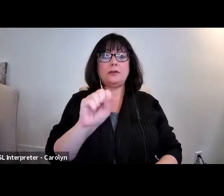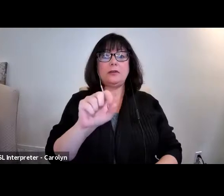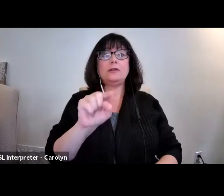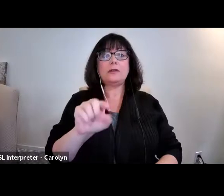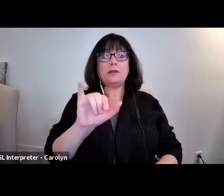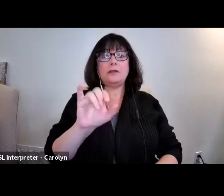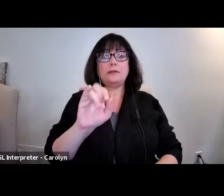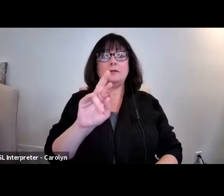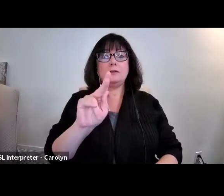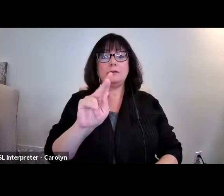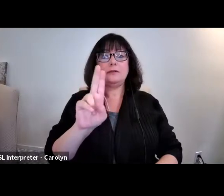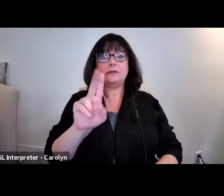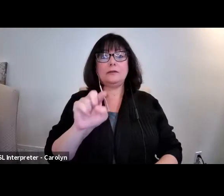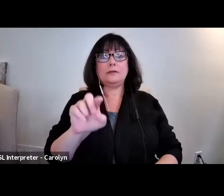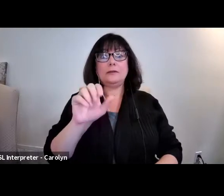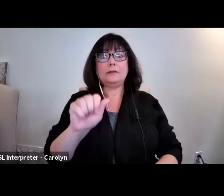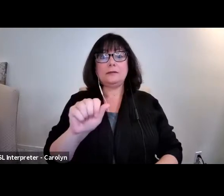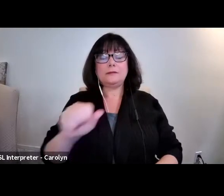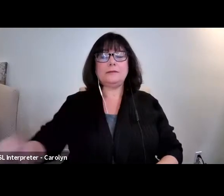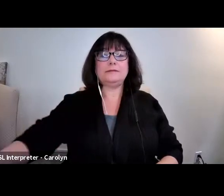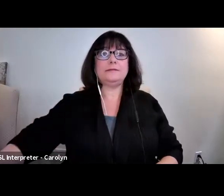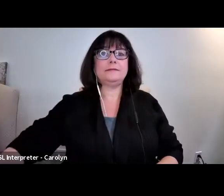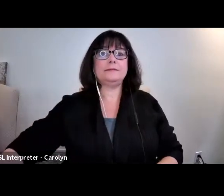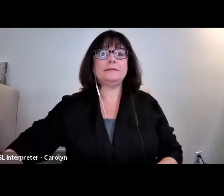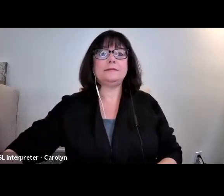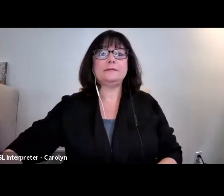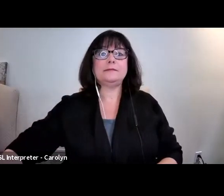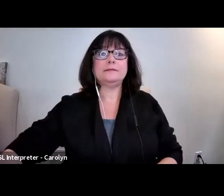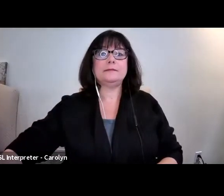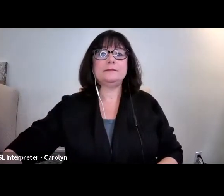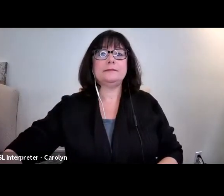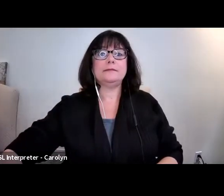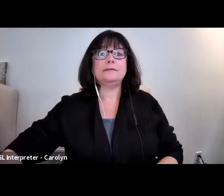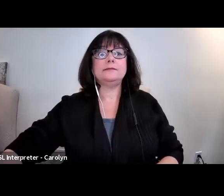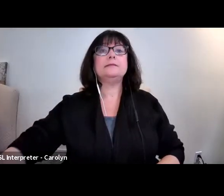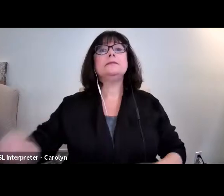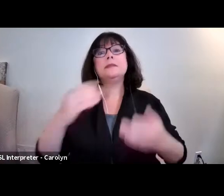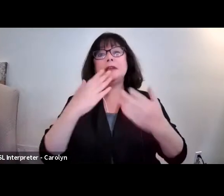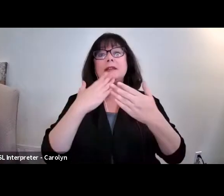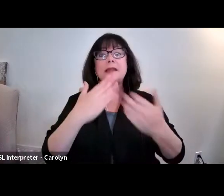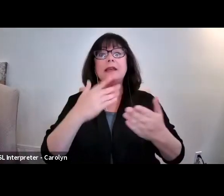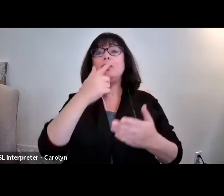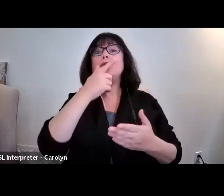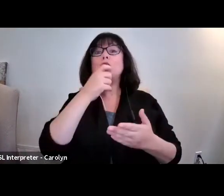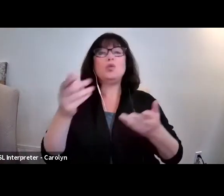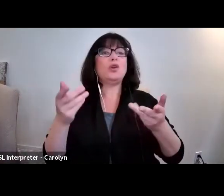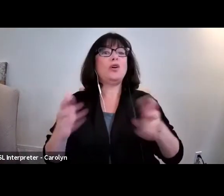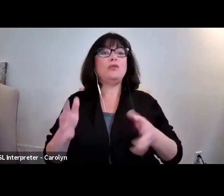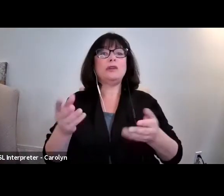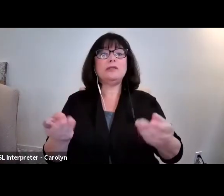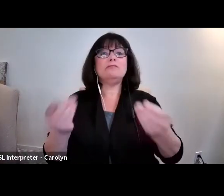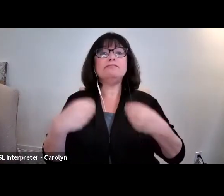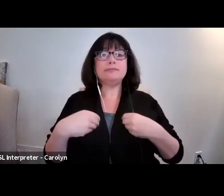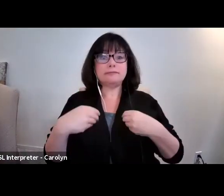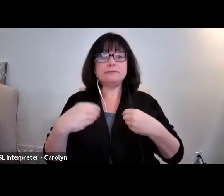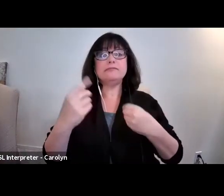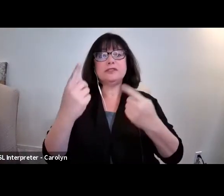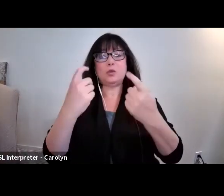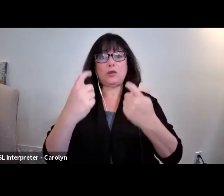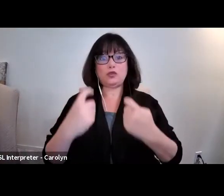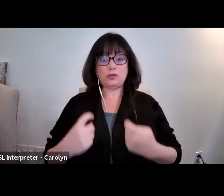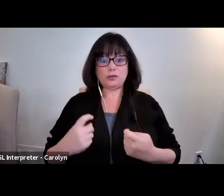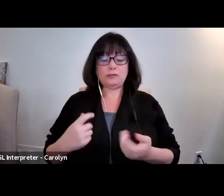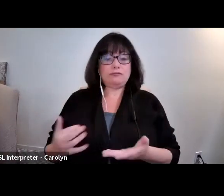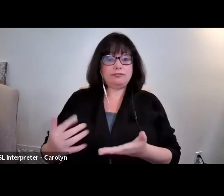I would like to thank everyone who has submitted a question in advance. I'll be asking these questions throughout today's session. Where